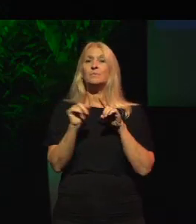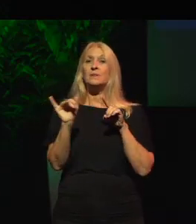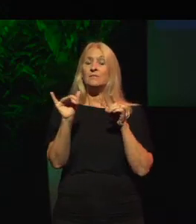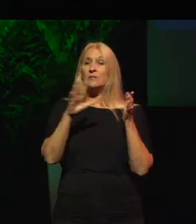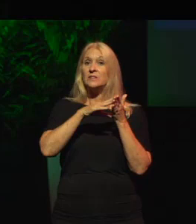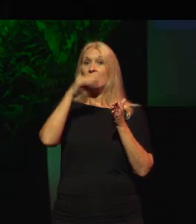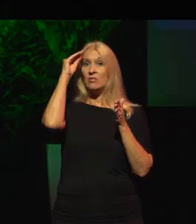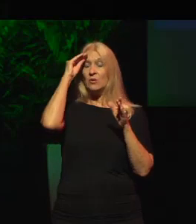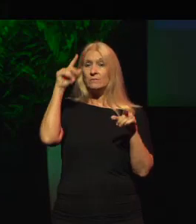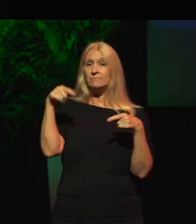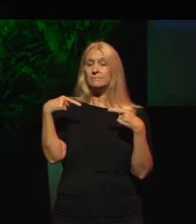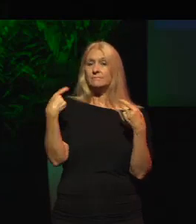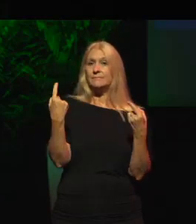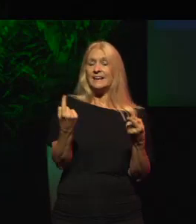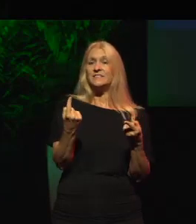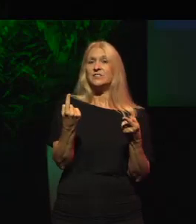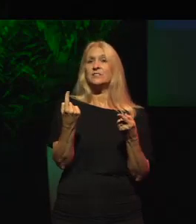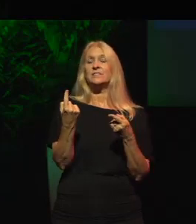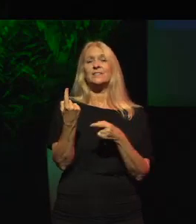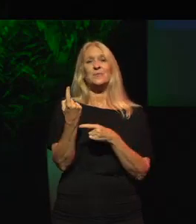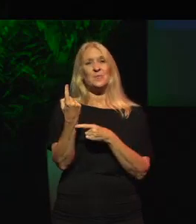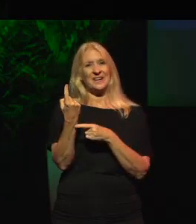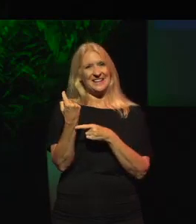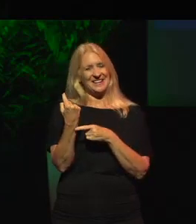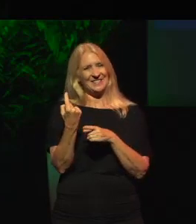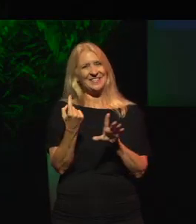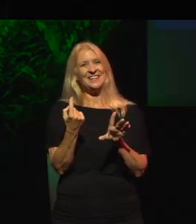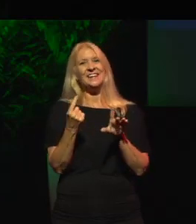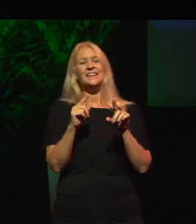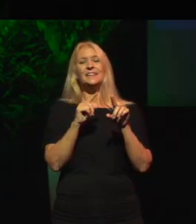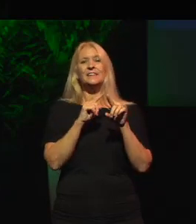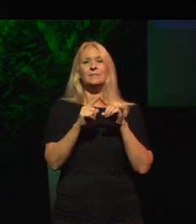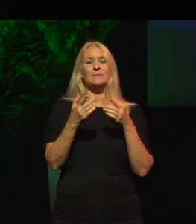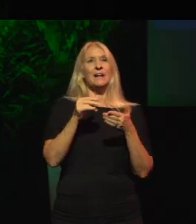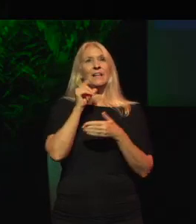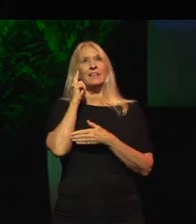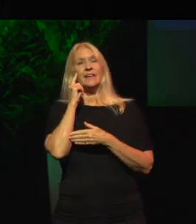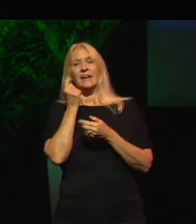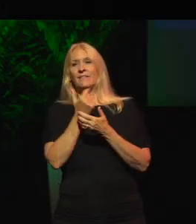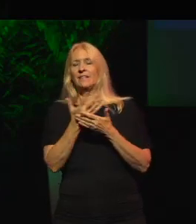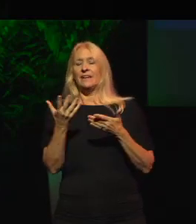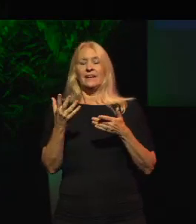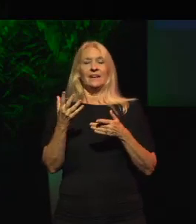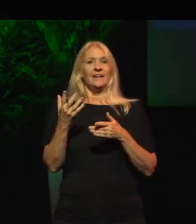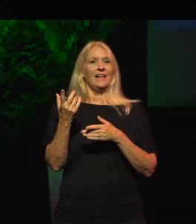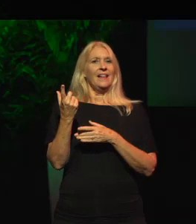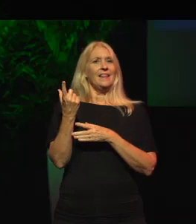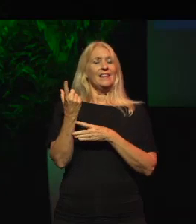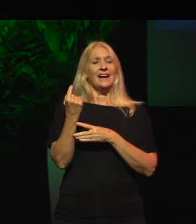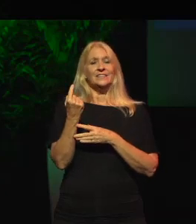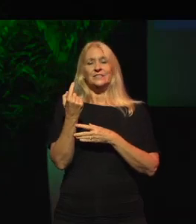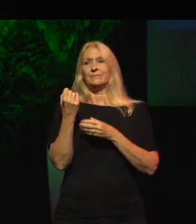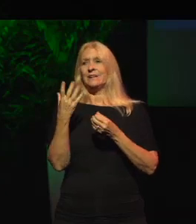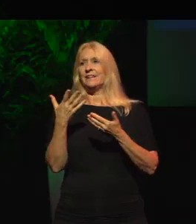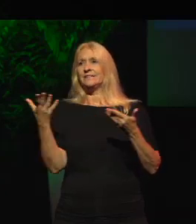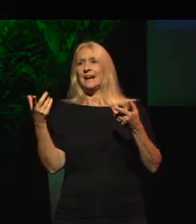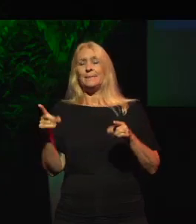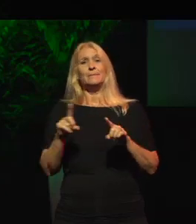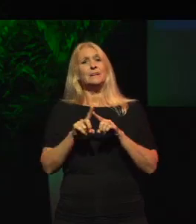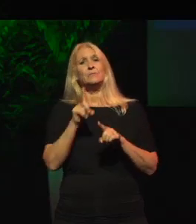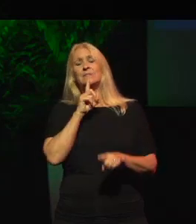year. And while you may not think so, with everything that had taken place, this past year was an amazing year for me. It truly